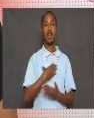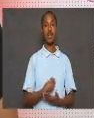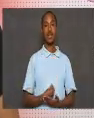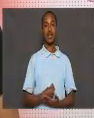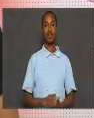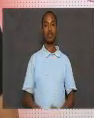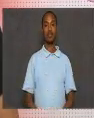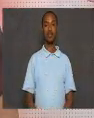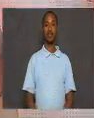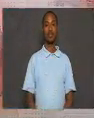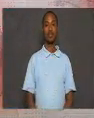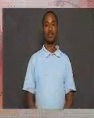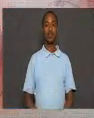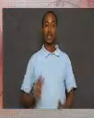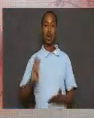another element.